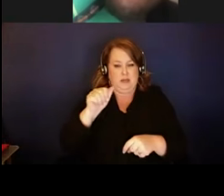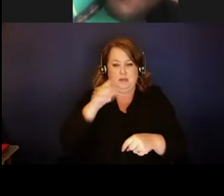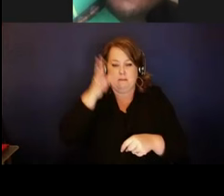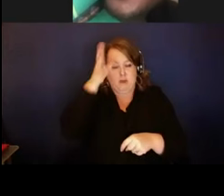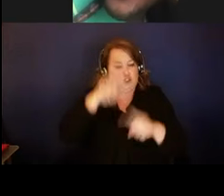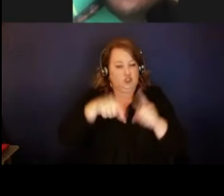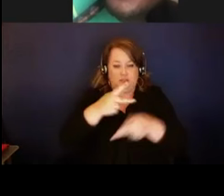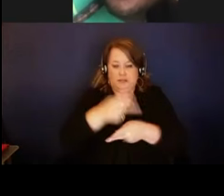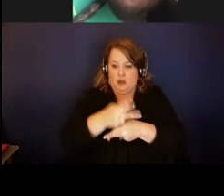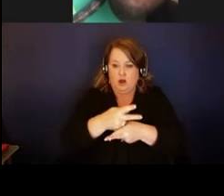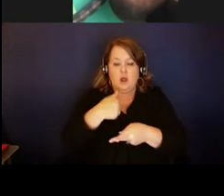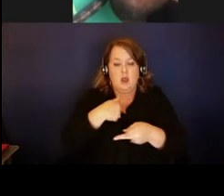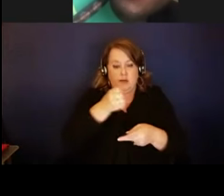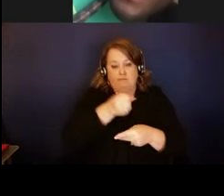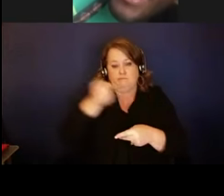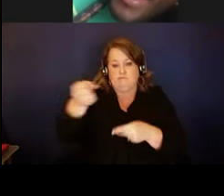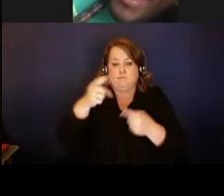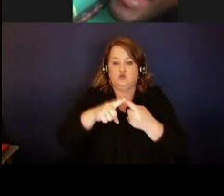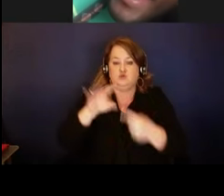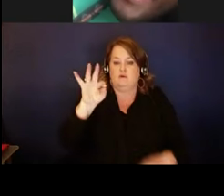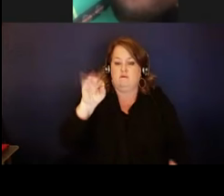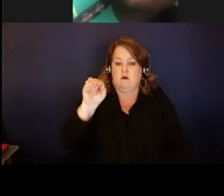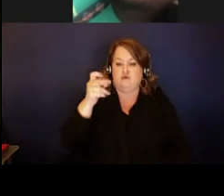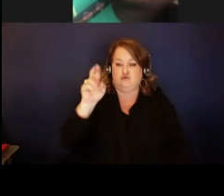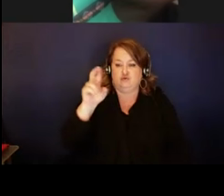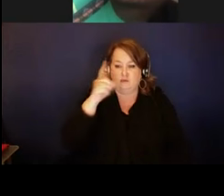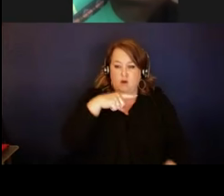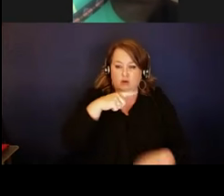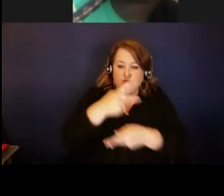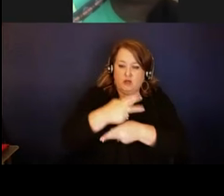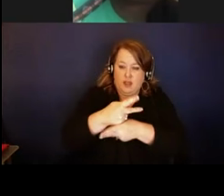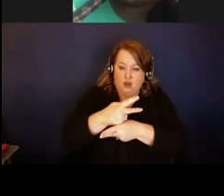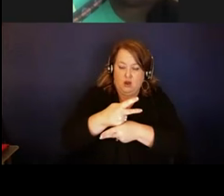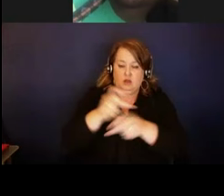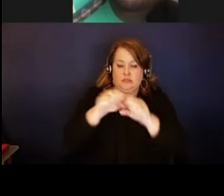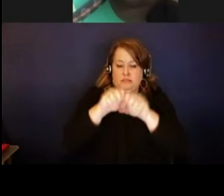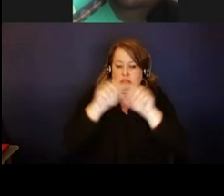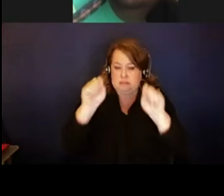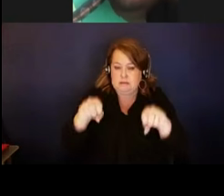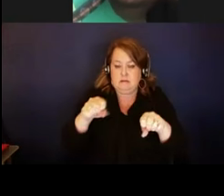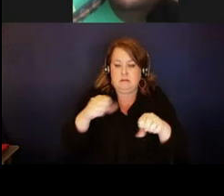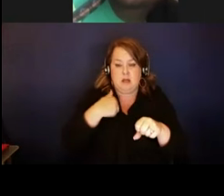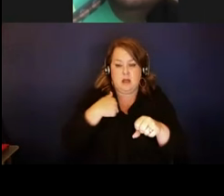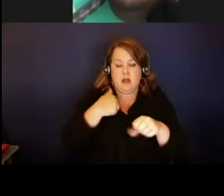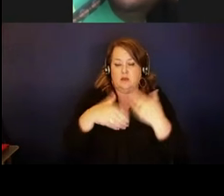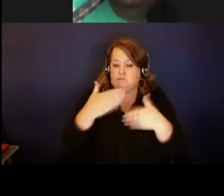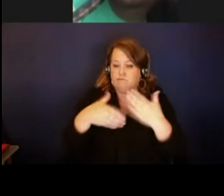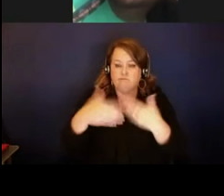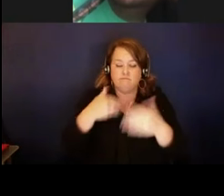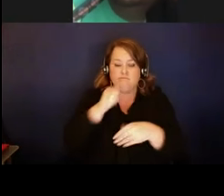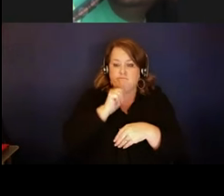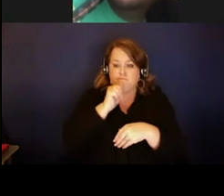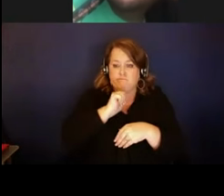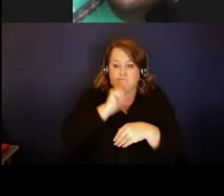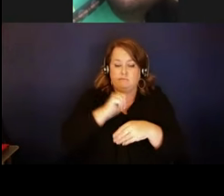on the foster care system, and ever since then, I've kind of been fighting for a lot of people in the foster care system and other